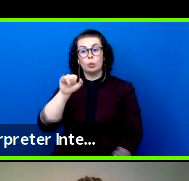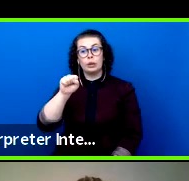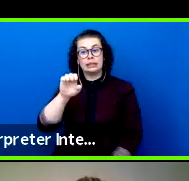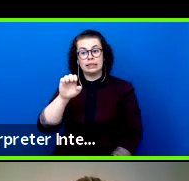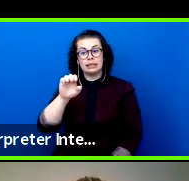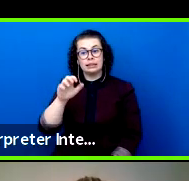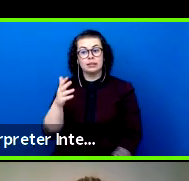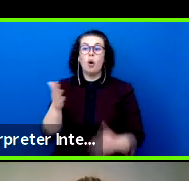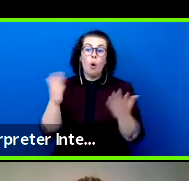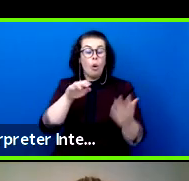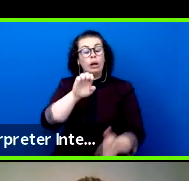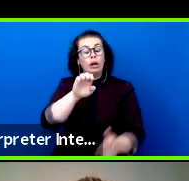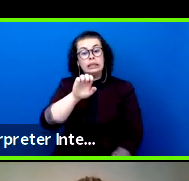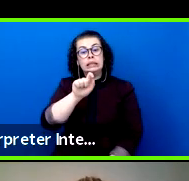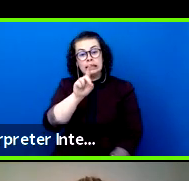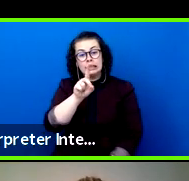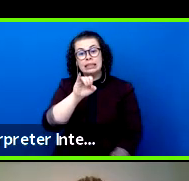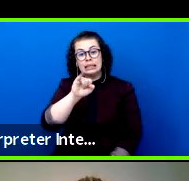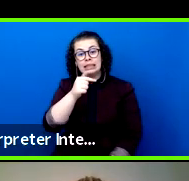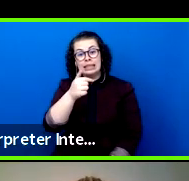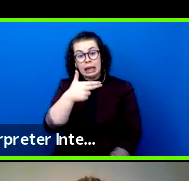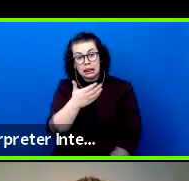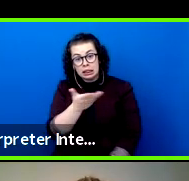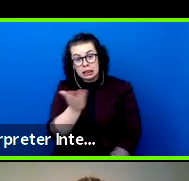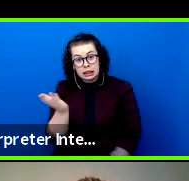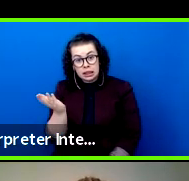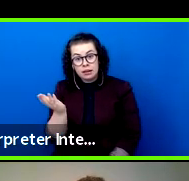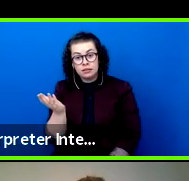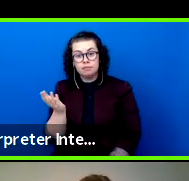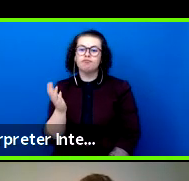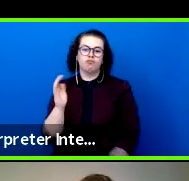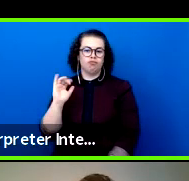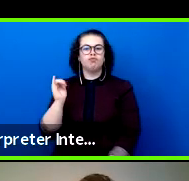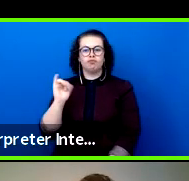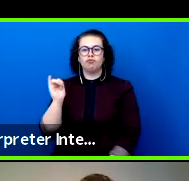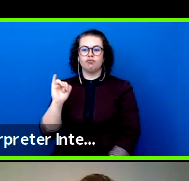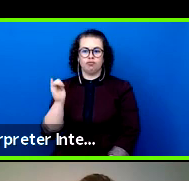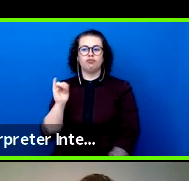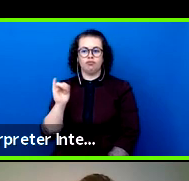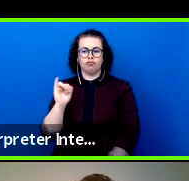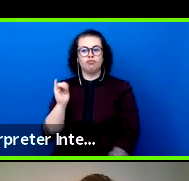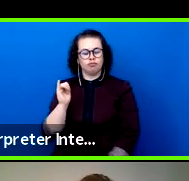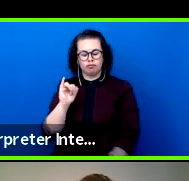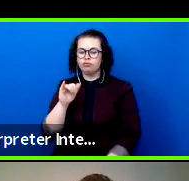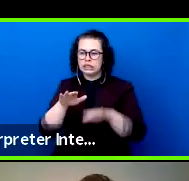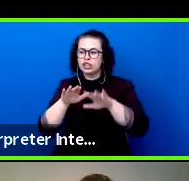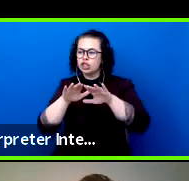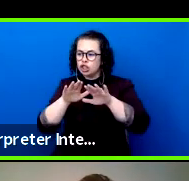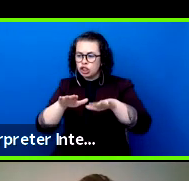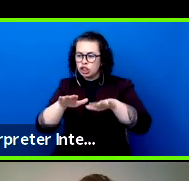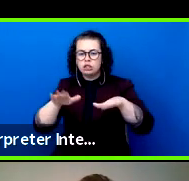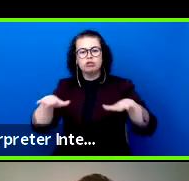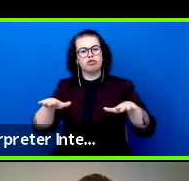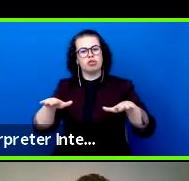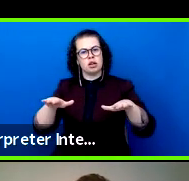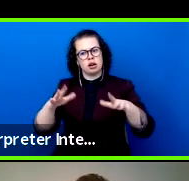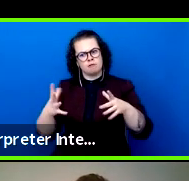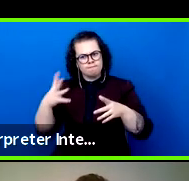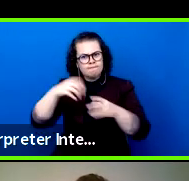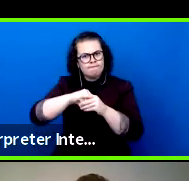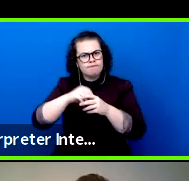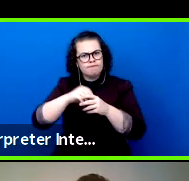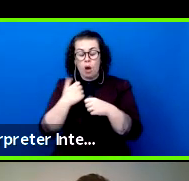Yvette is there. Yeah. Yeah, absolutely. I mean, child participation has been very much one of our